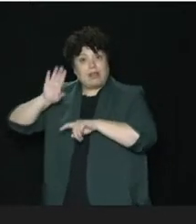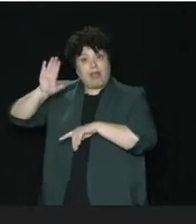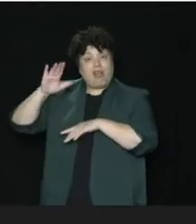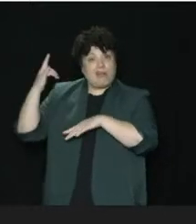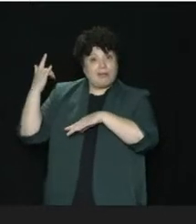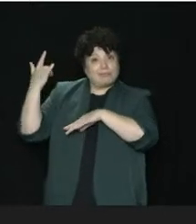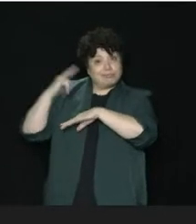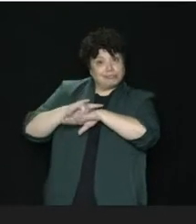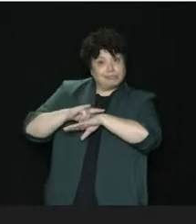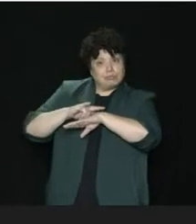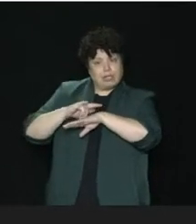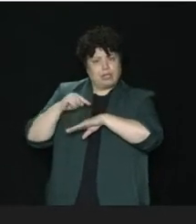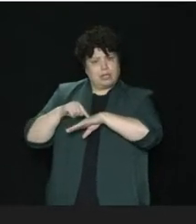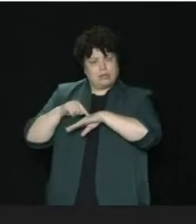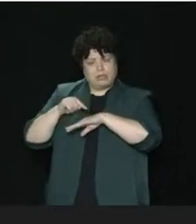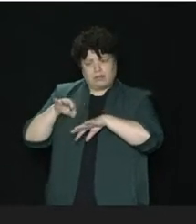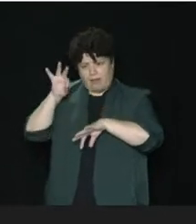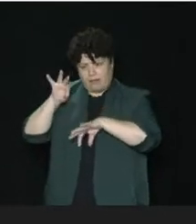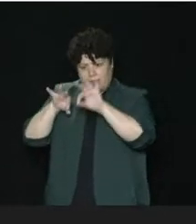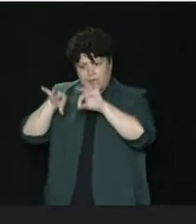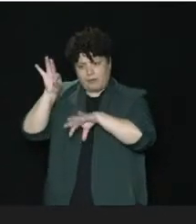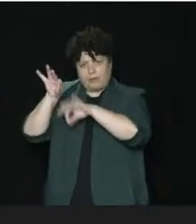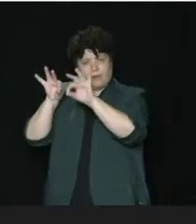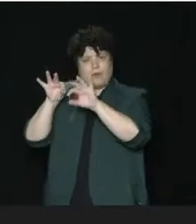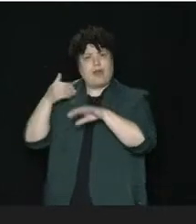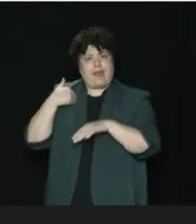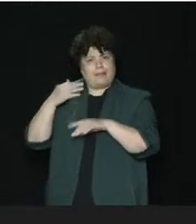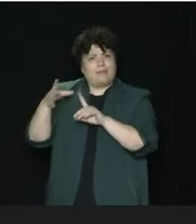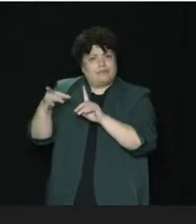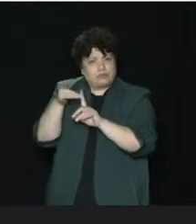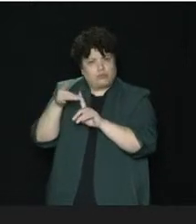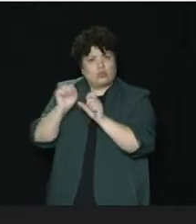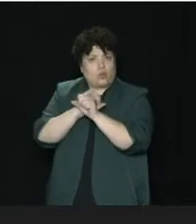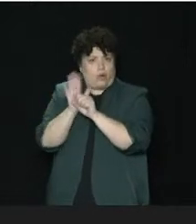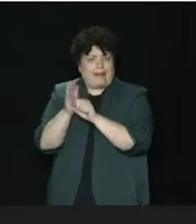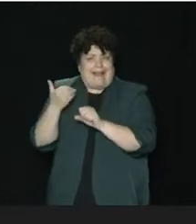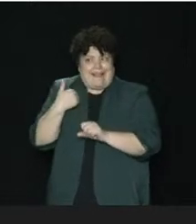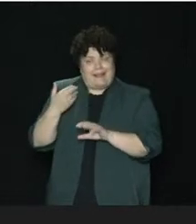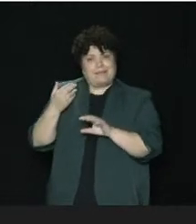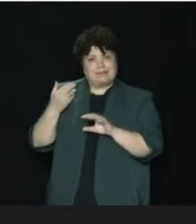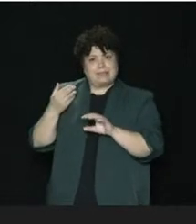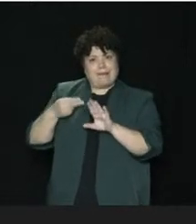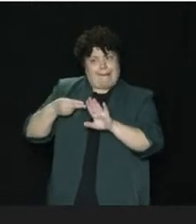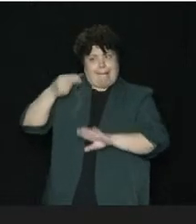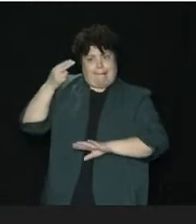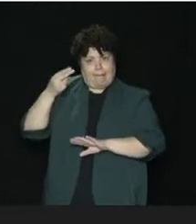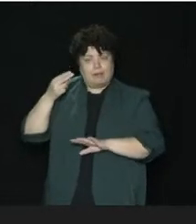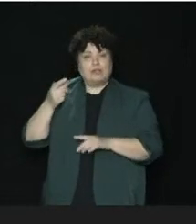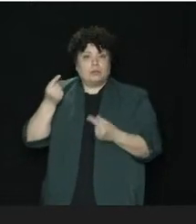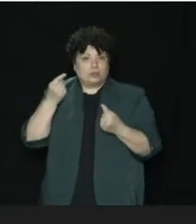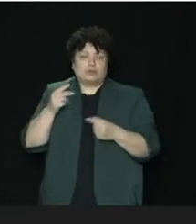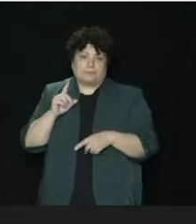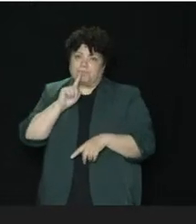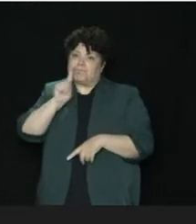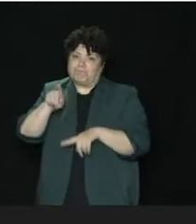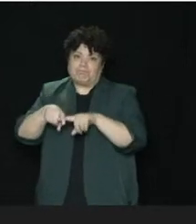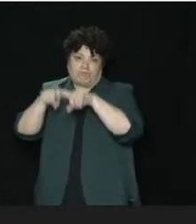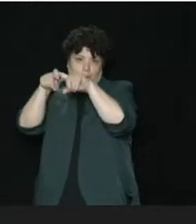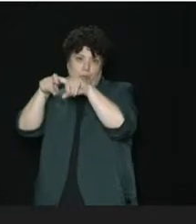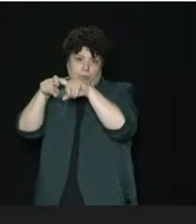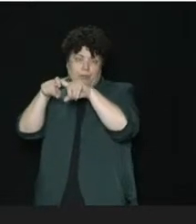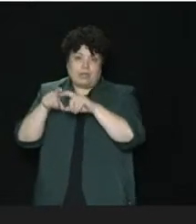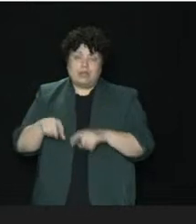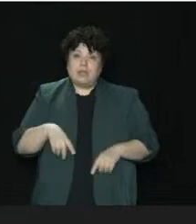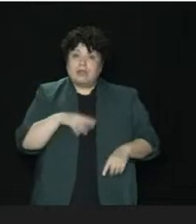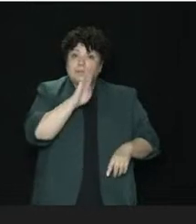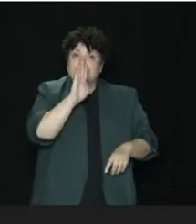much higher number of positive cases, and therefore we were able to take action. In British Columbia